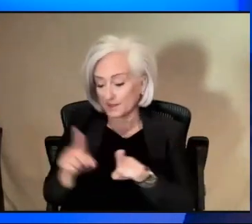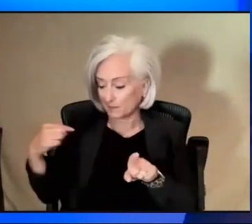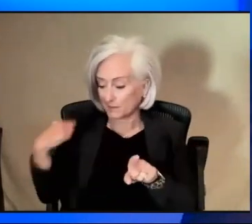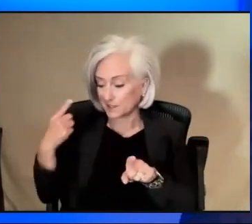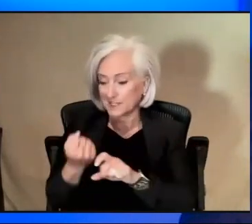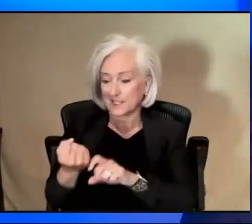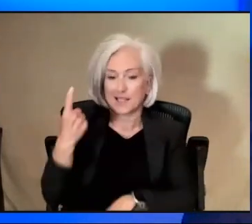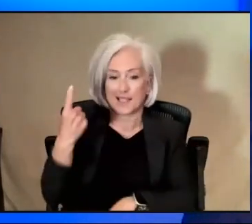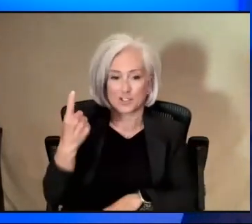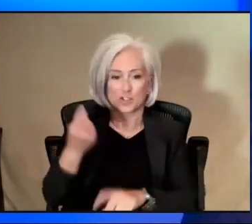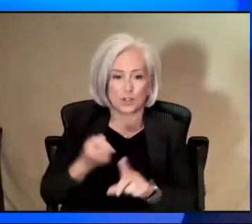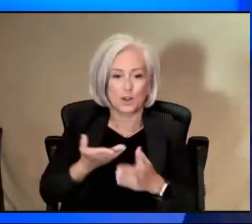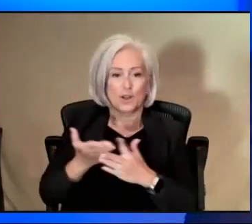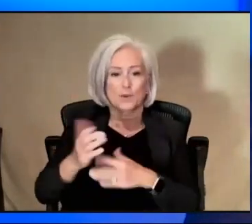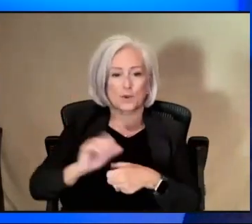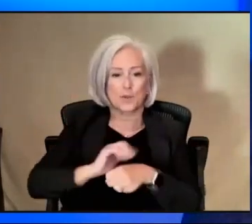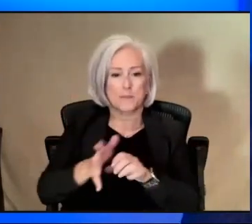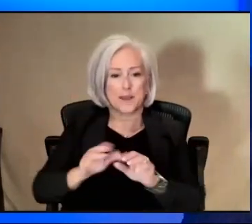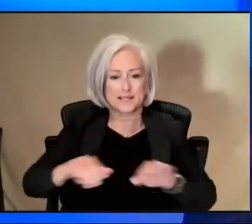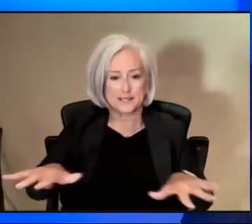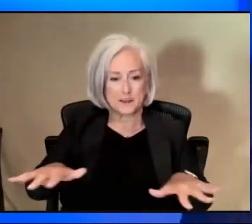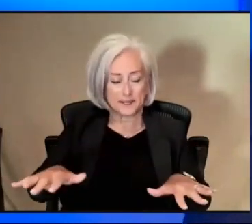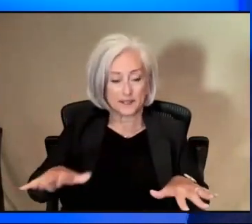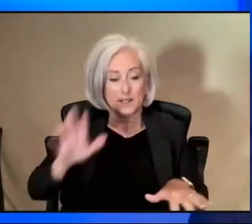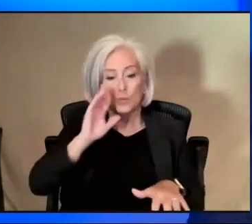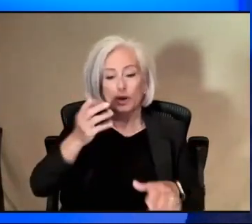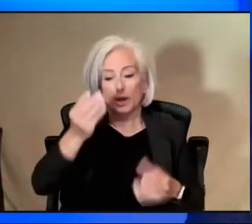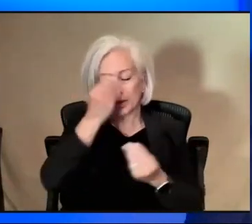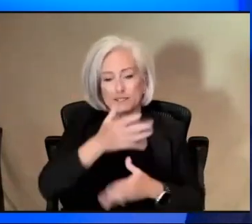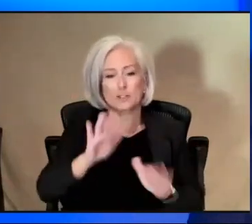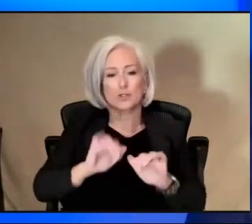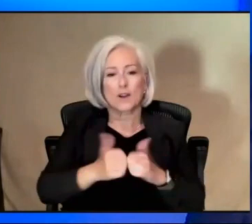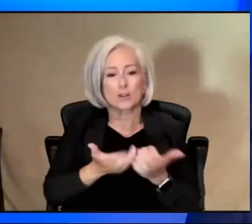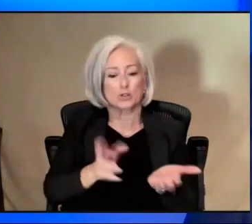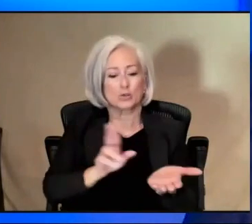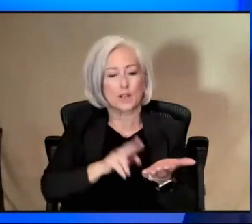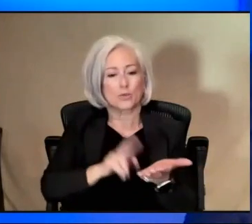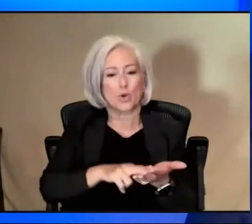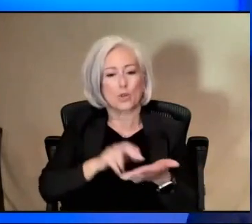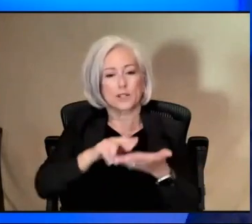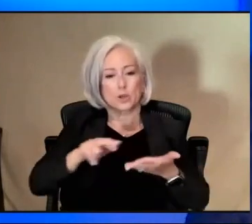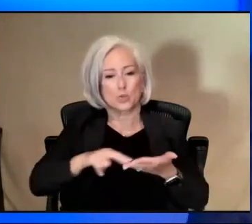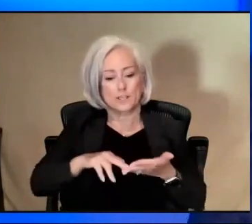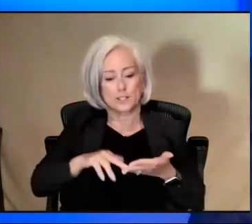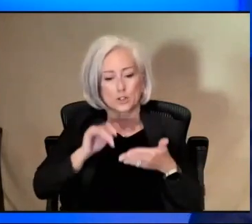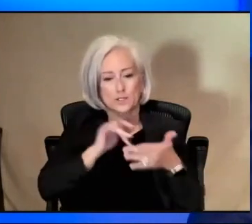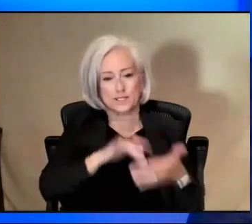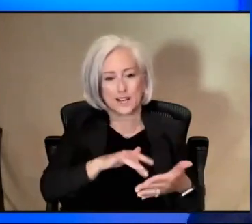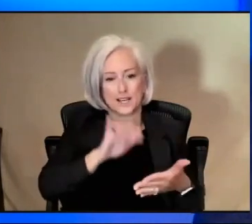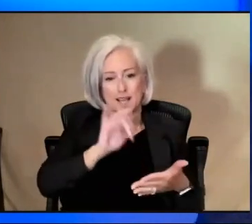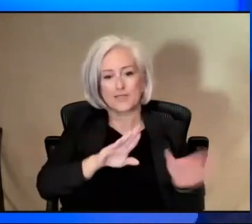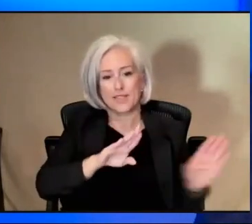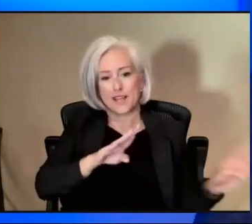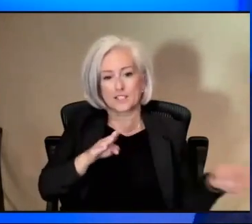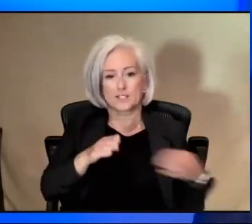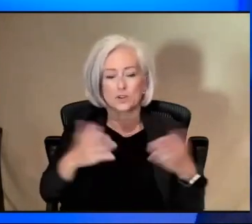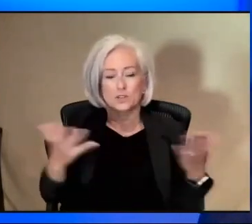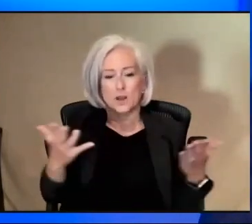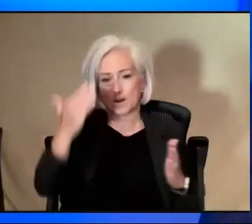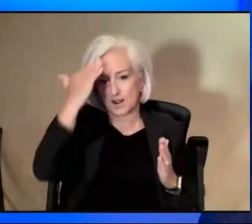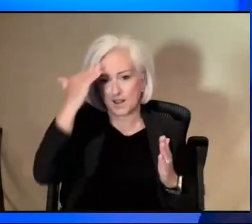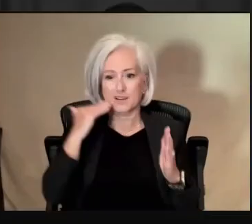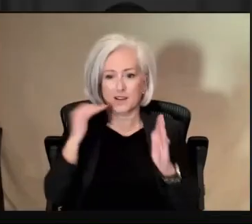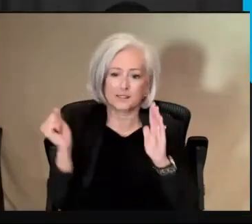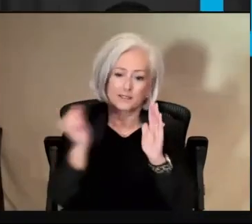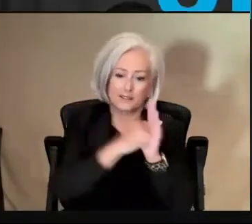pandemic. So we're going to also tell you how to enroll in another research study, but this one is centered around concussion.